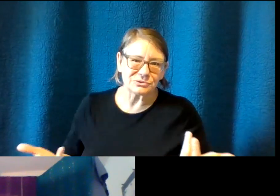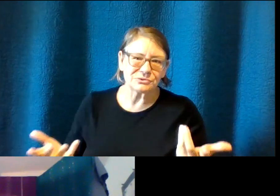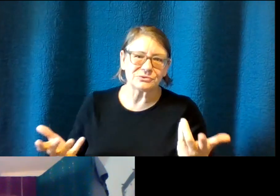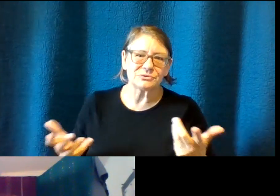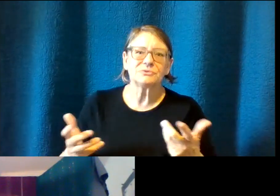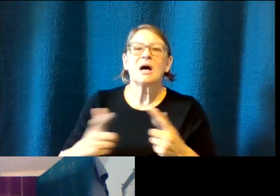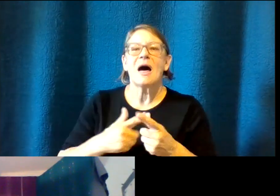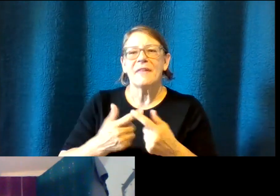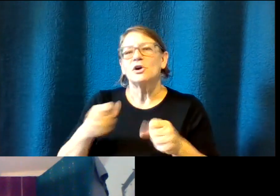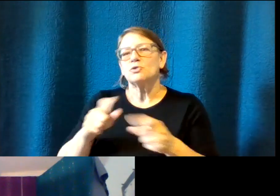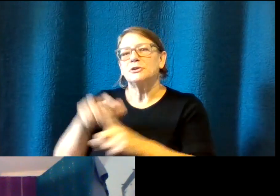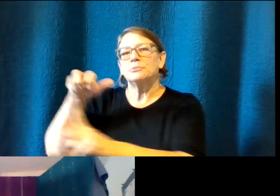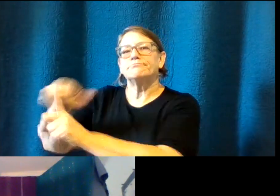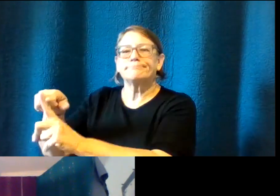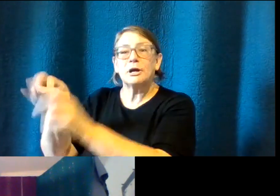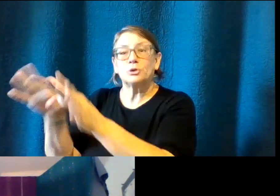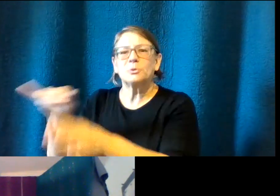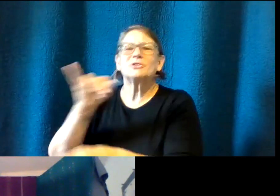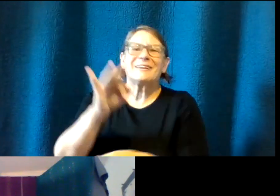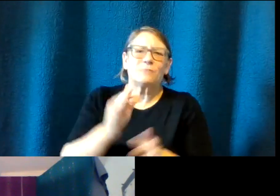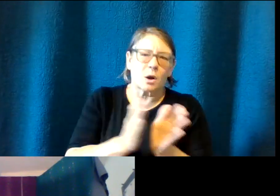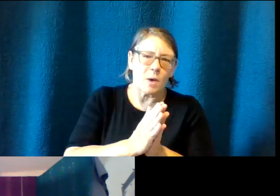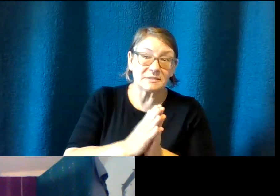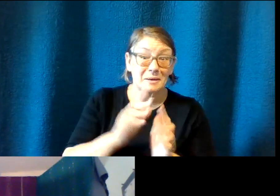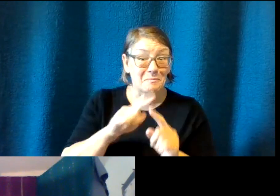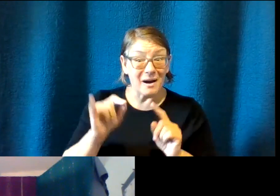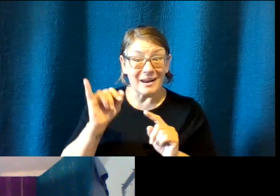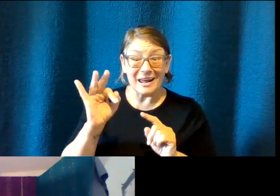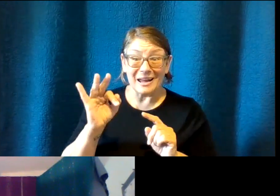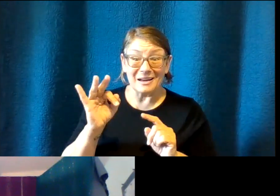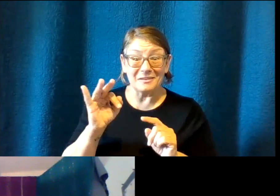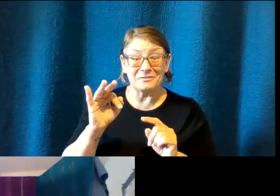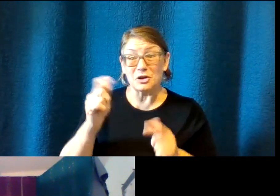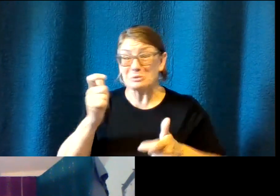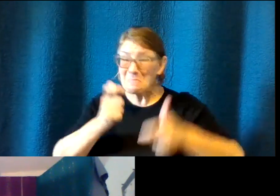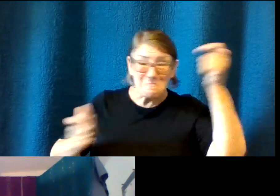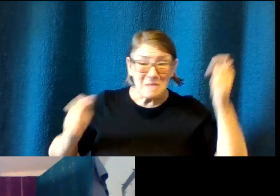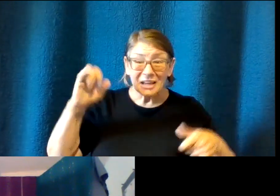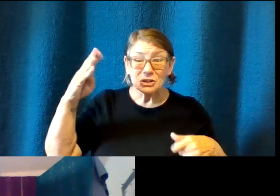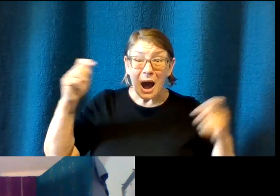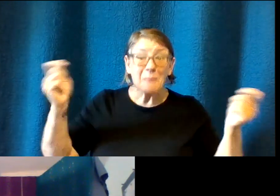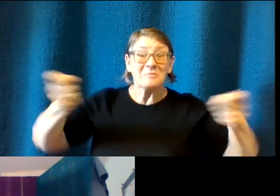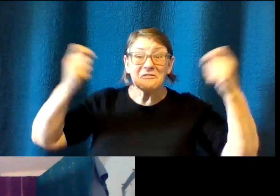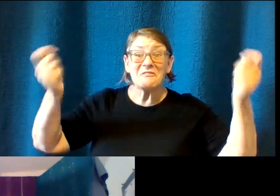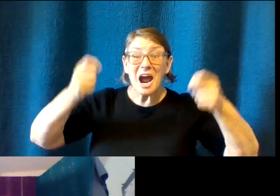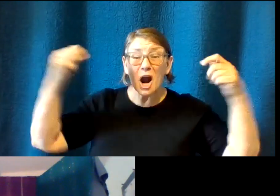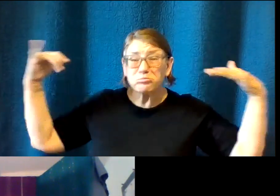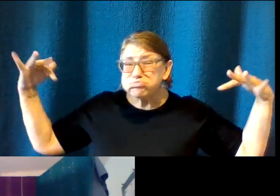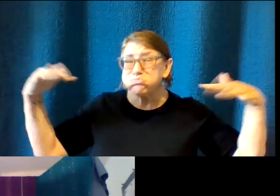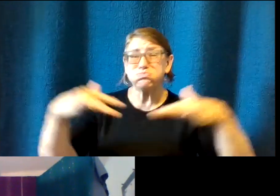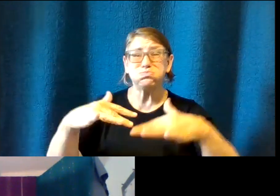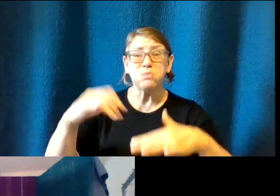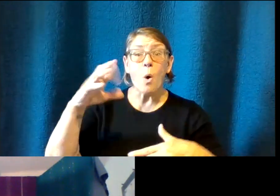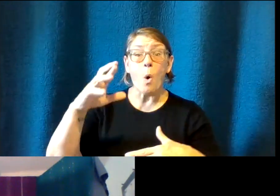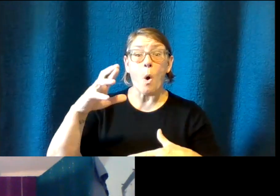and get interpreters or whatever if people request. But when it's those big job fairs, or even the companies that